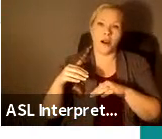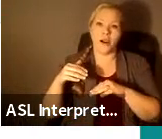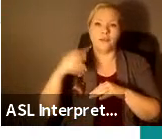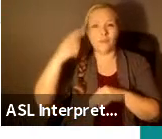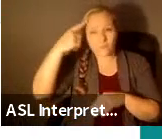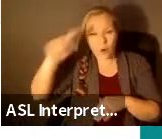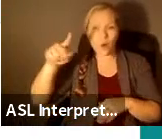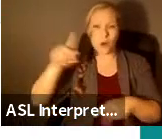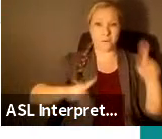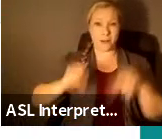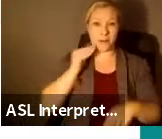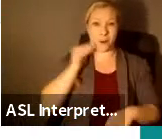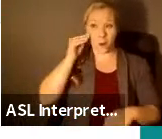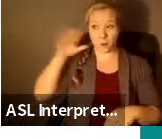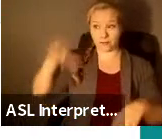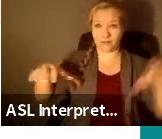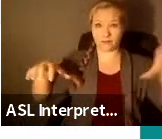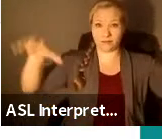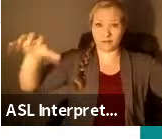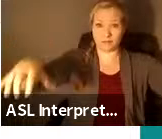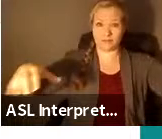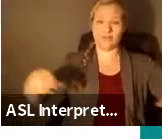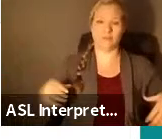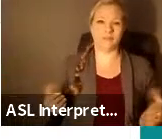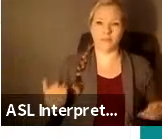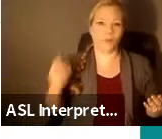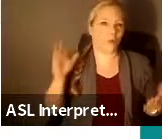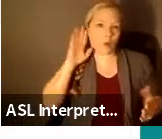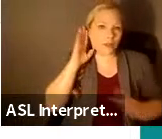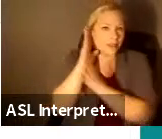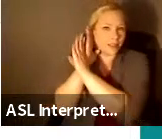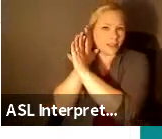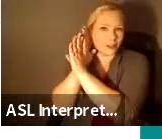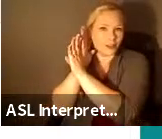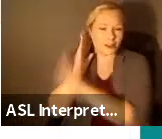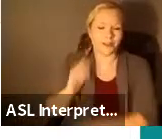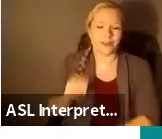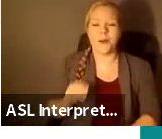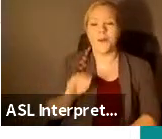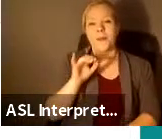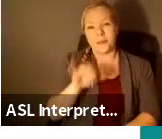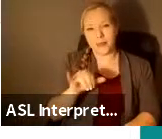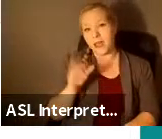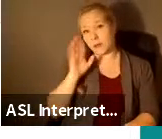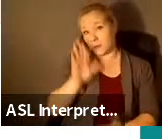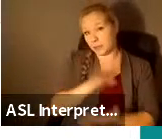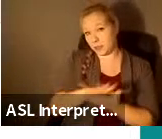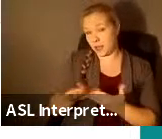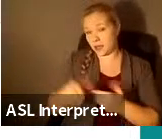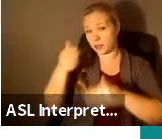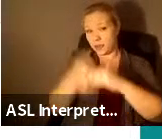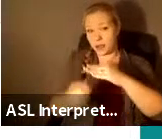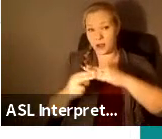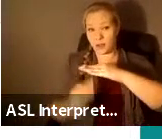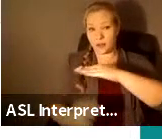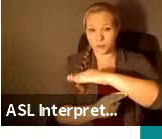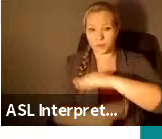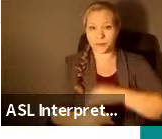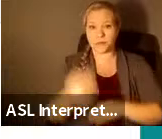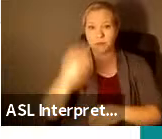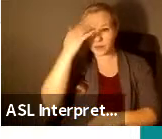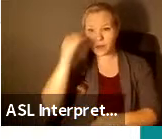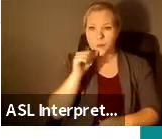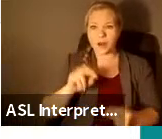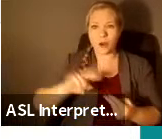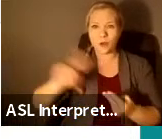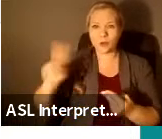it's going to be quieter under the bridge. The other comment is, why can't we take this whirligig thing and